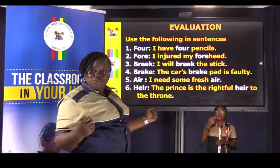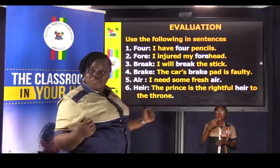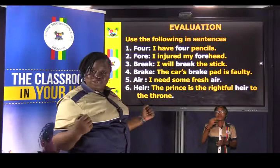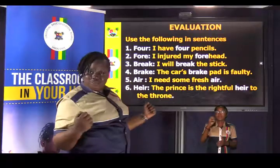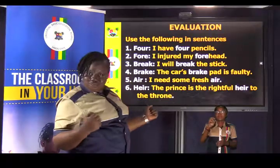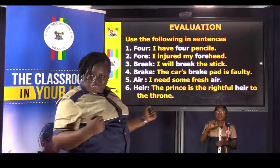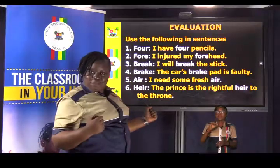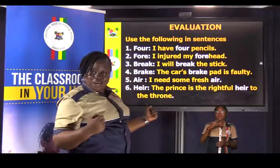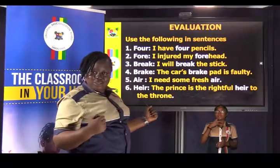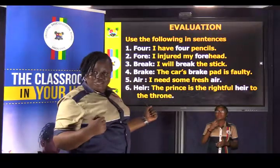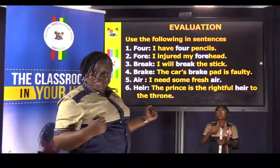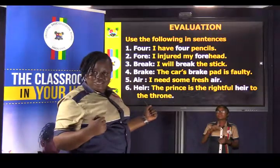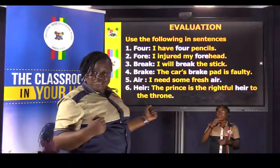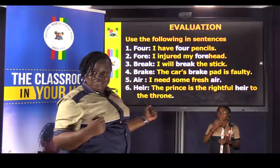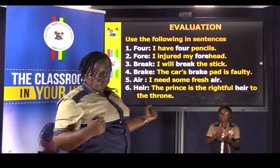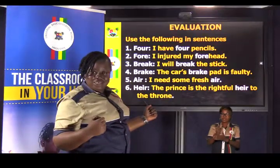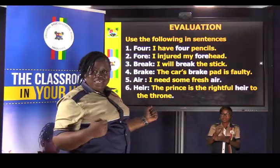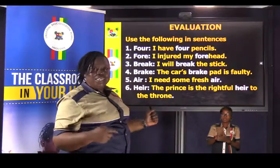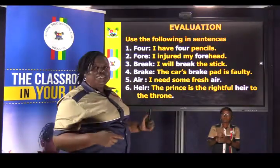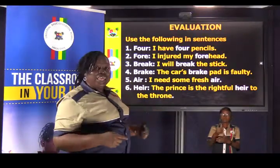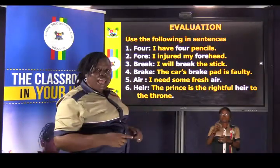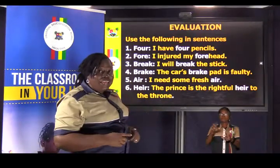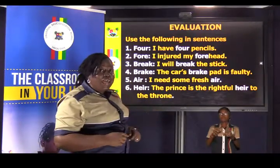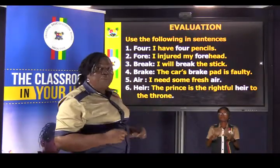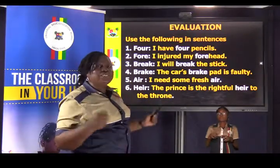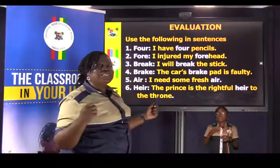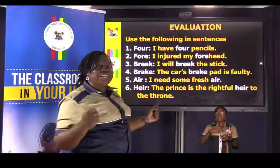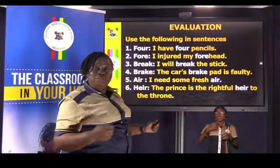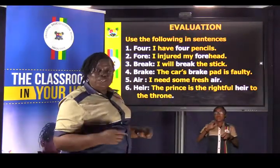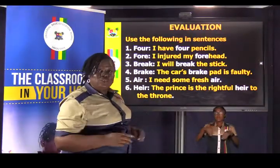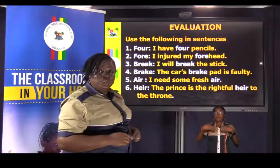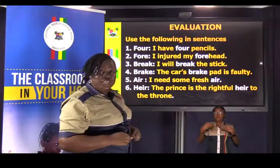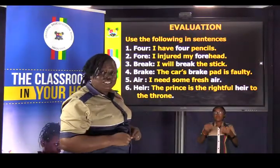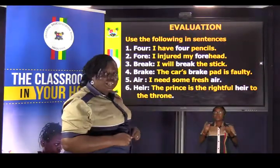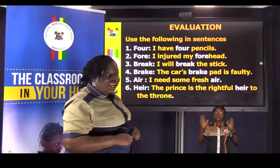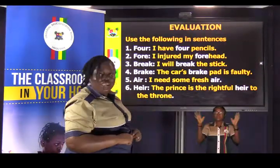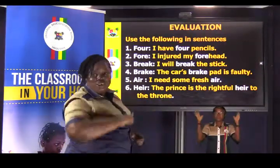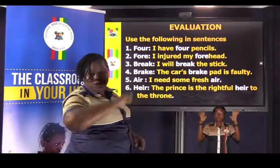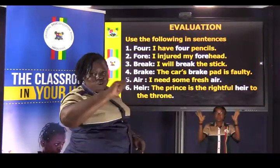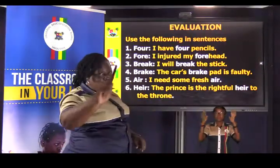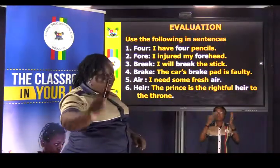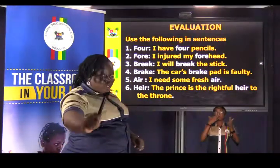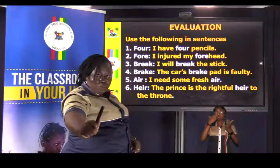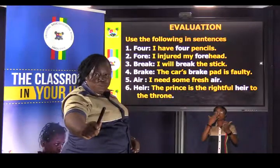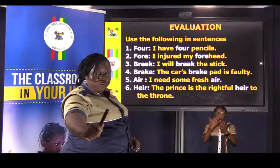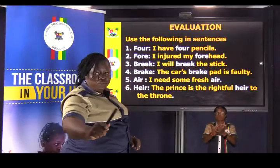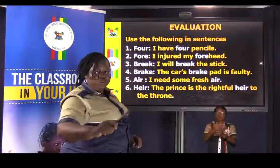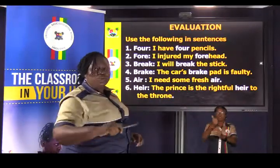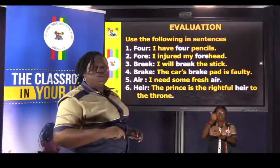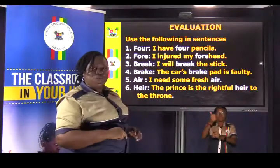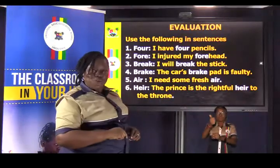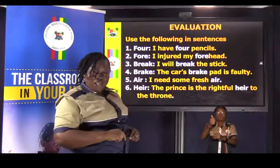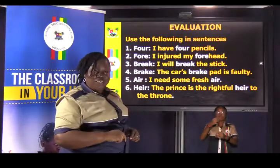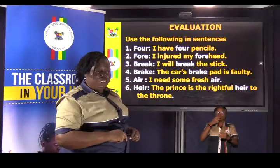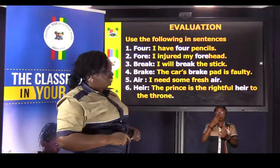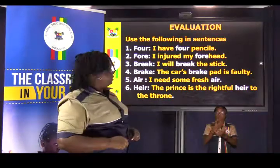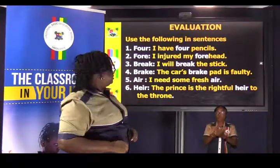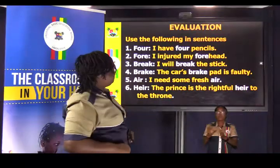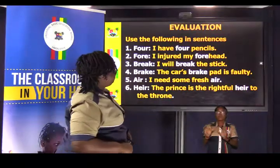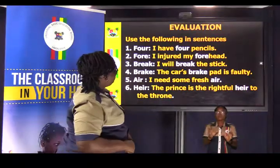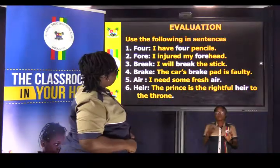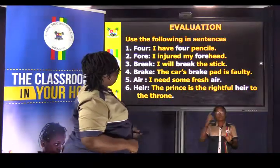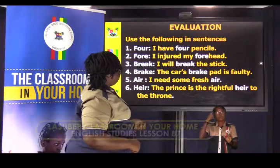have something similar to this? Then I must celebrate you with a cheer. Good job, you. Well